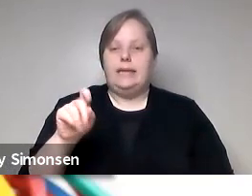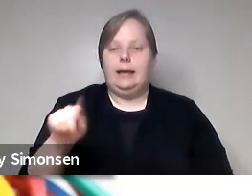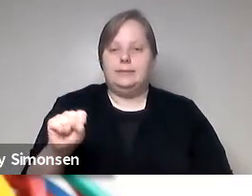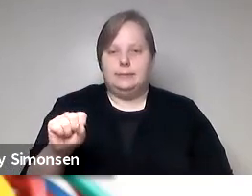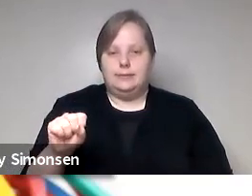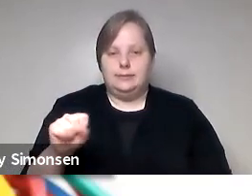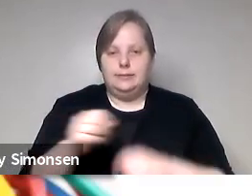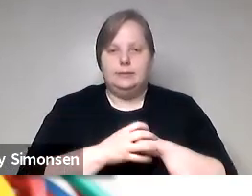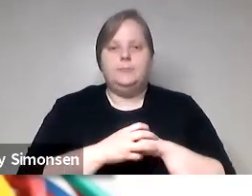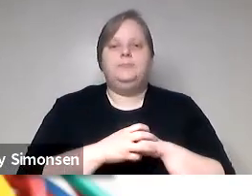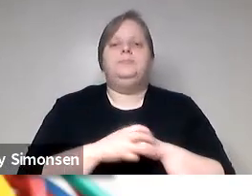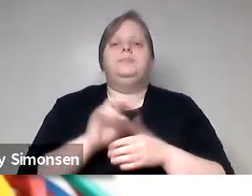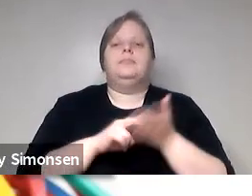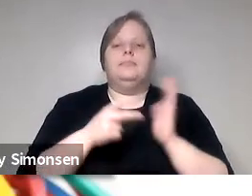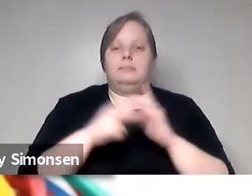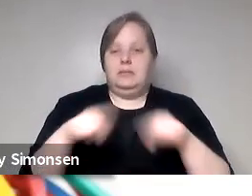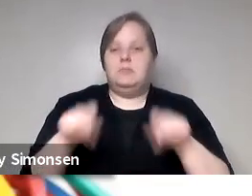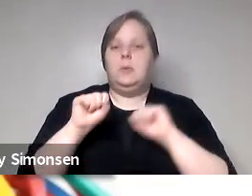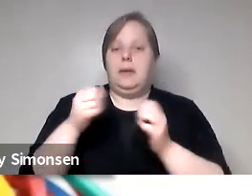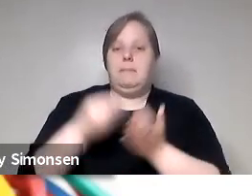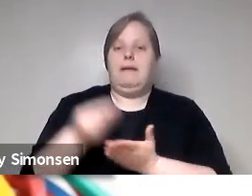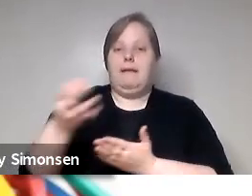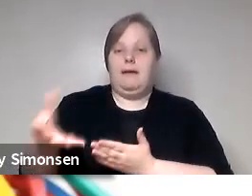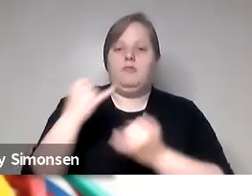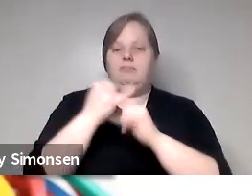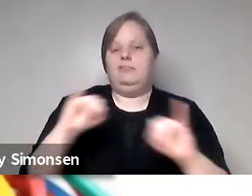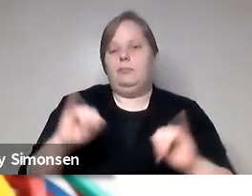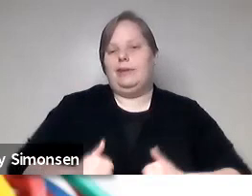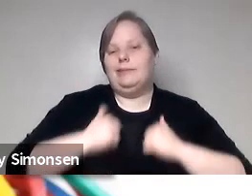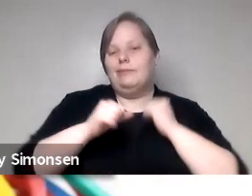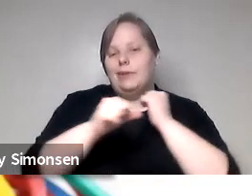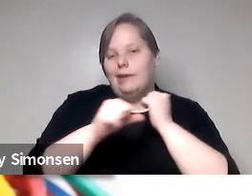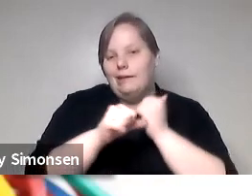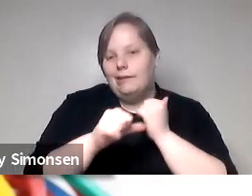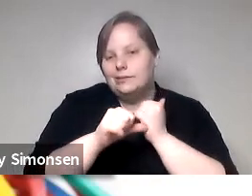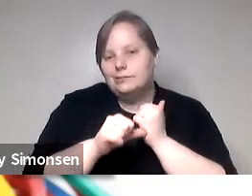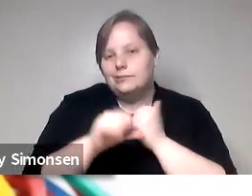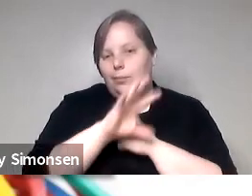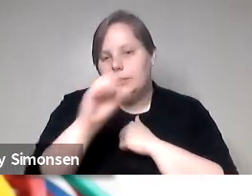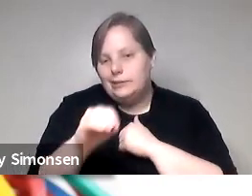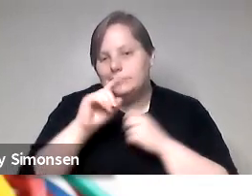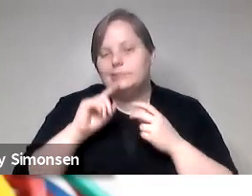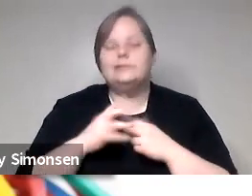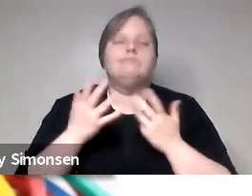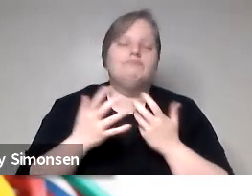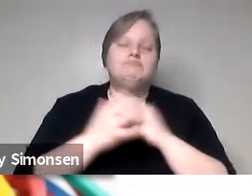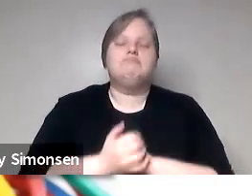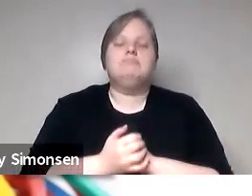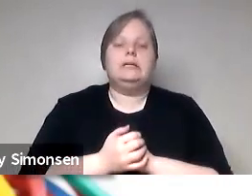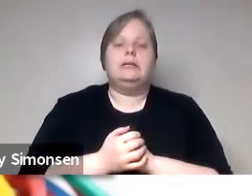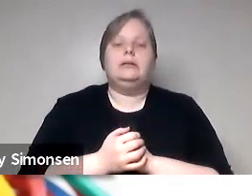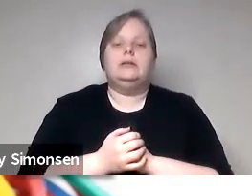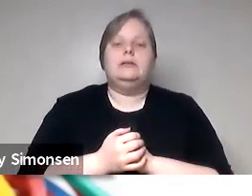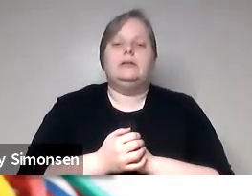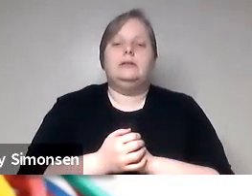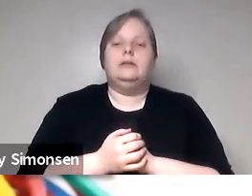dots. They are available from independent living aids companies. A great place